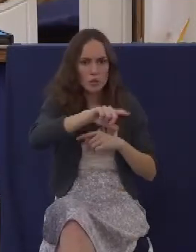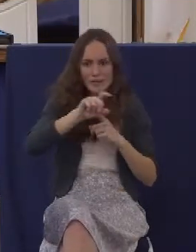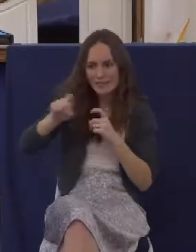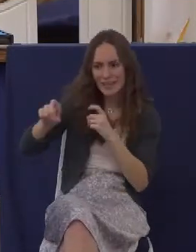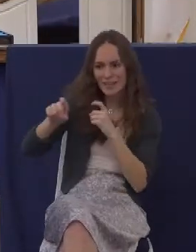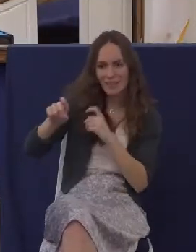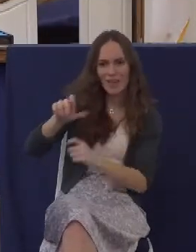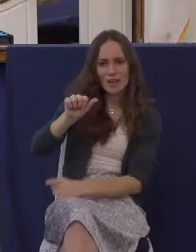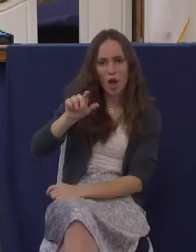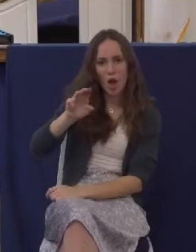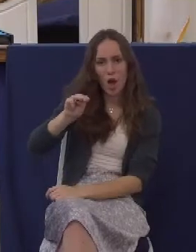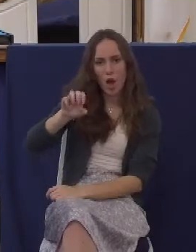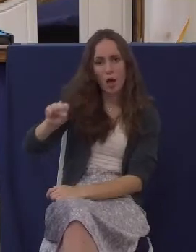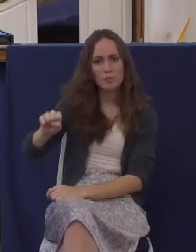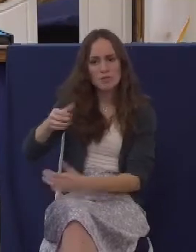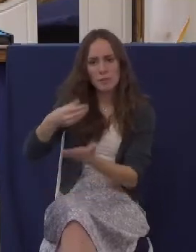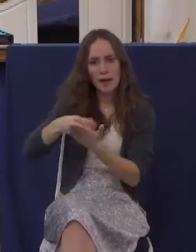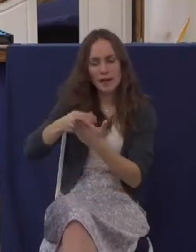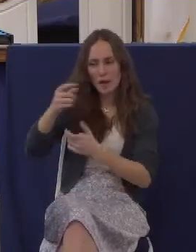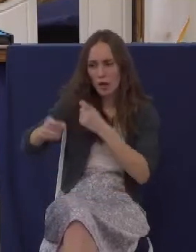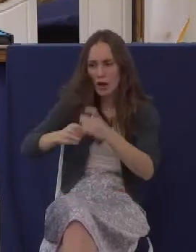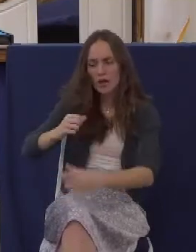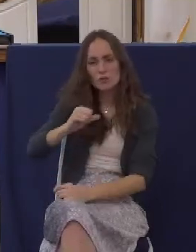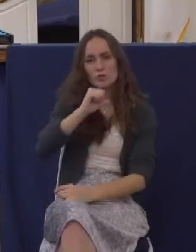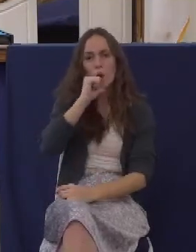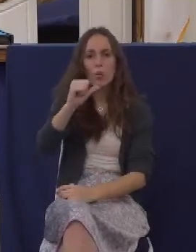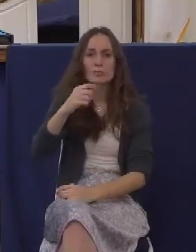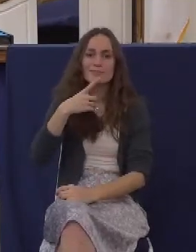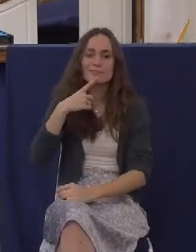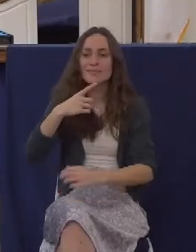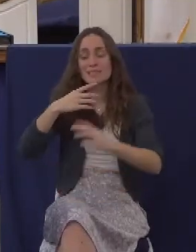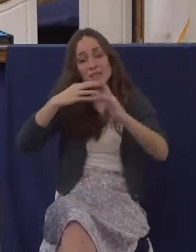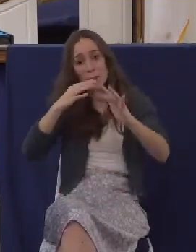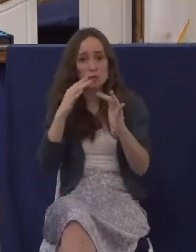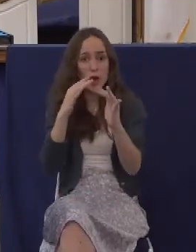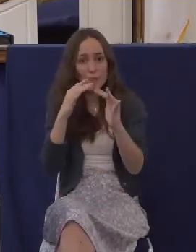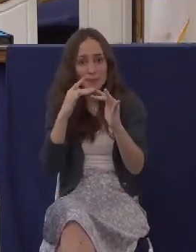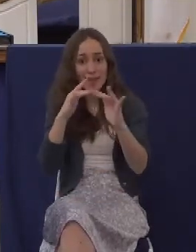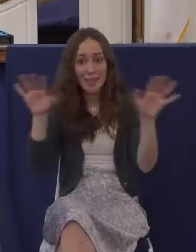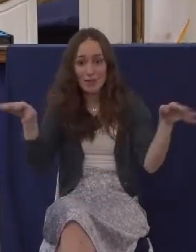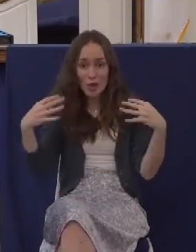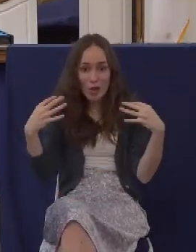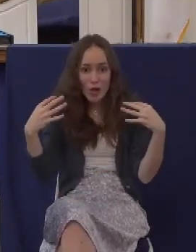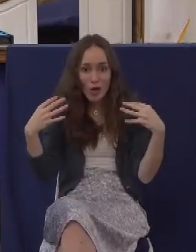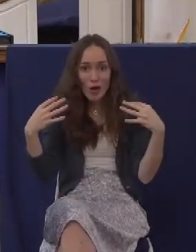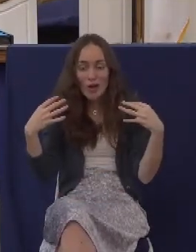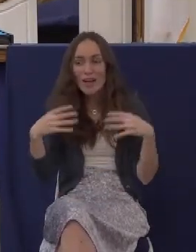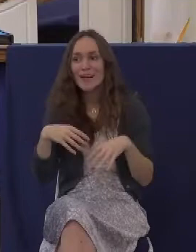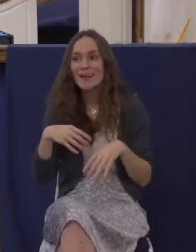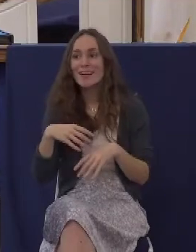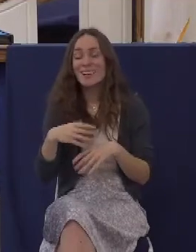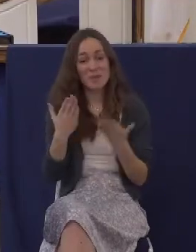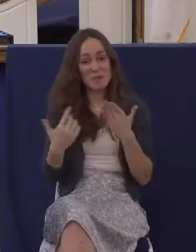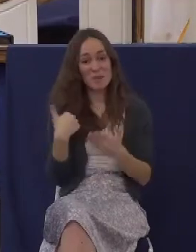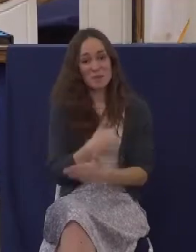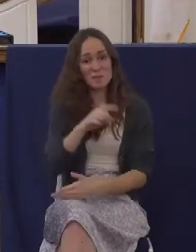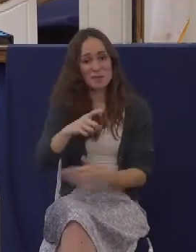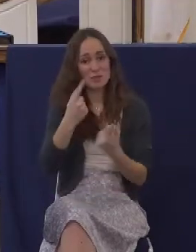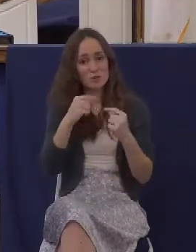be speaking literally there. They may have literally, if a guy gave a big offering, blew a trumpet. We should probably try that one day, maybe. I don't know.